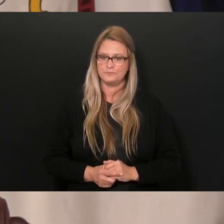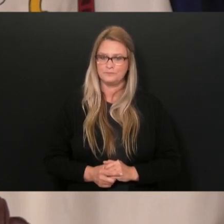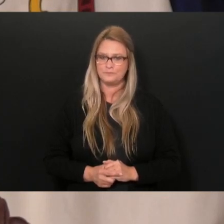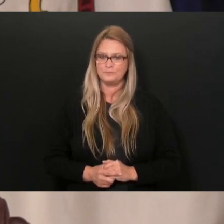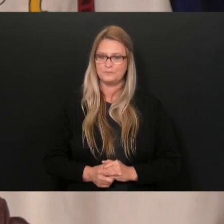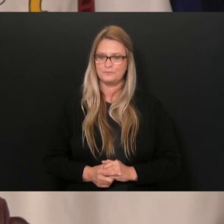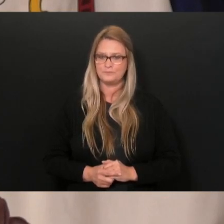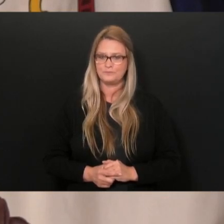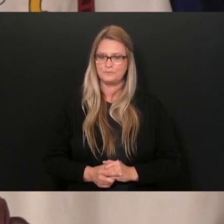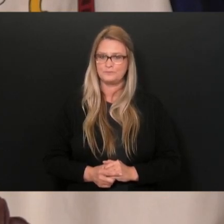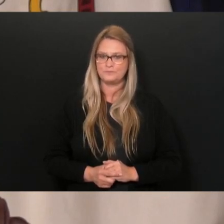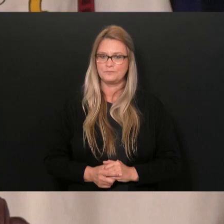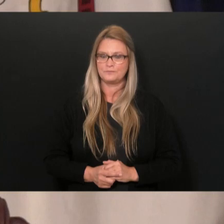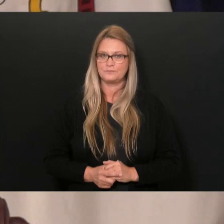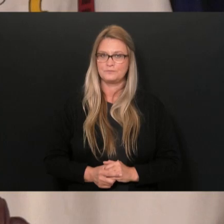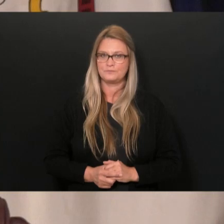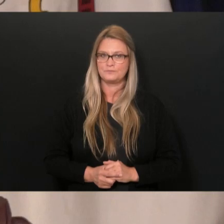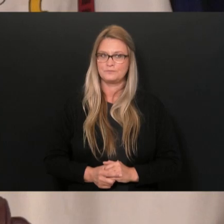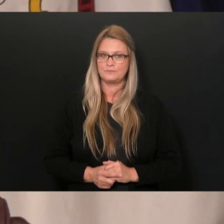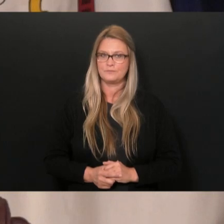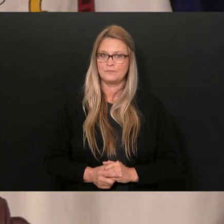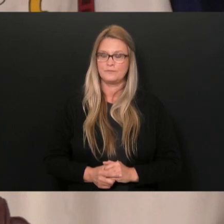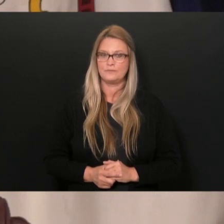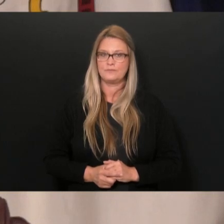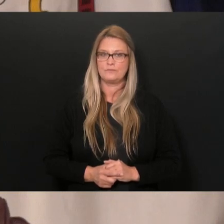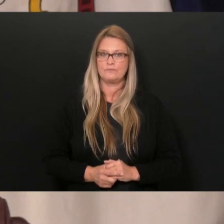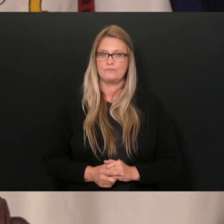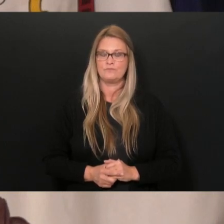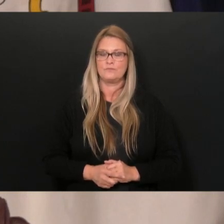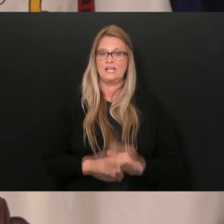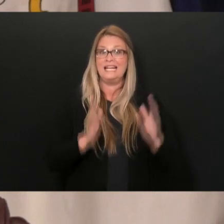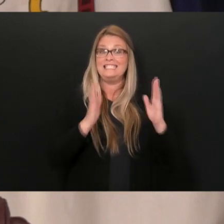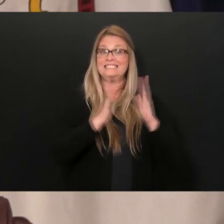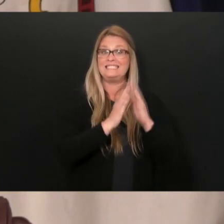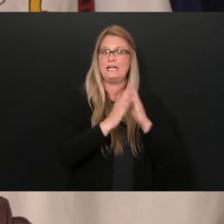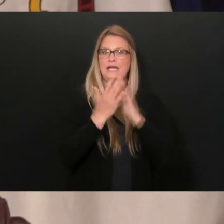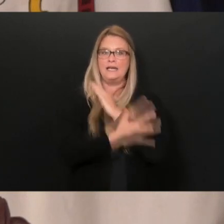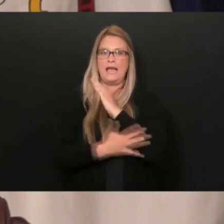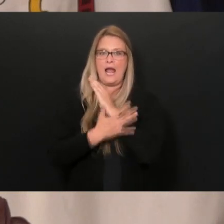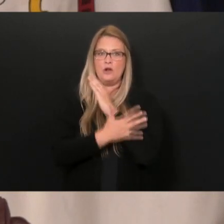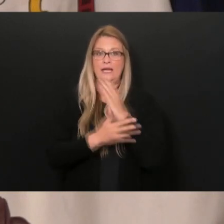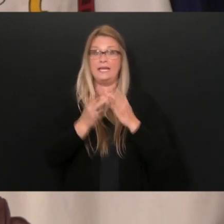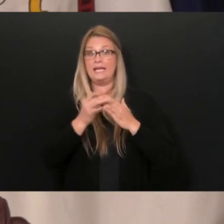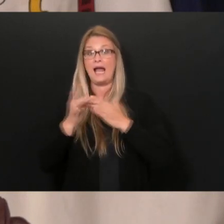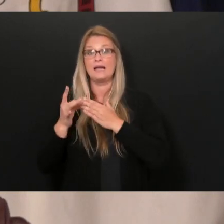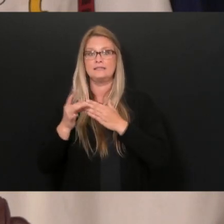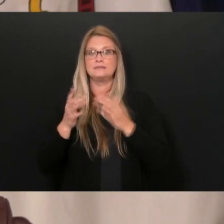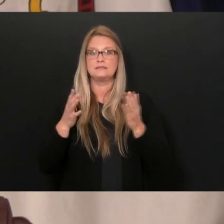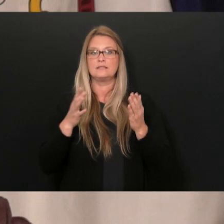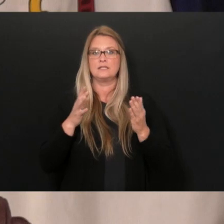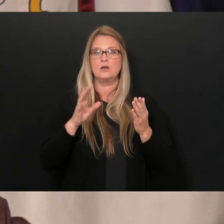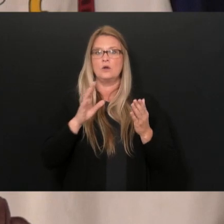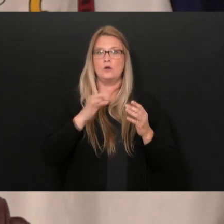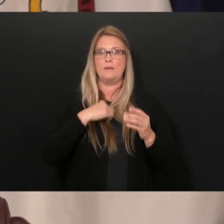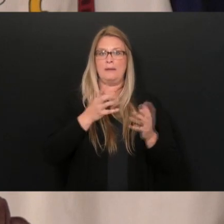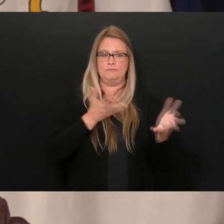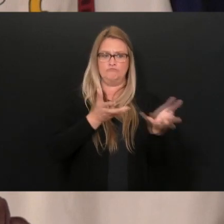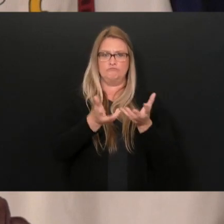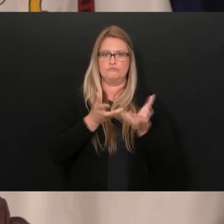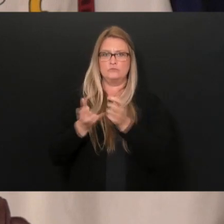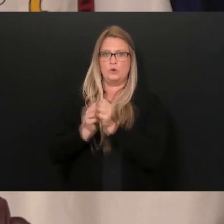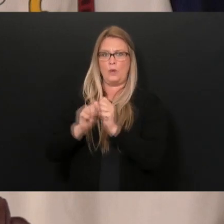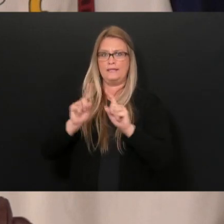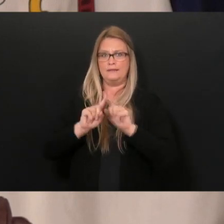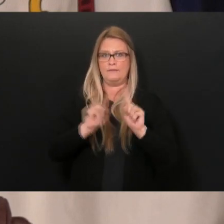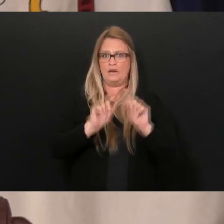have a note here on city and county guidance that we have been in constant communication with all of our cities and counties and the associations that